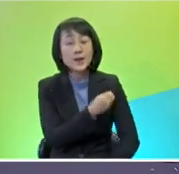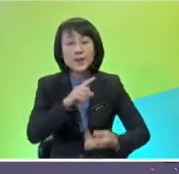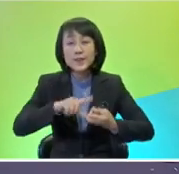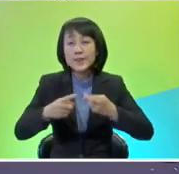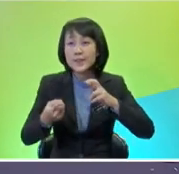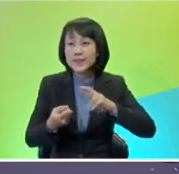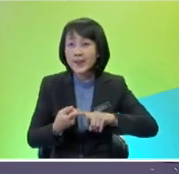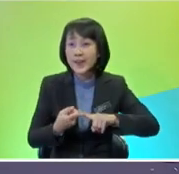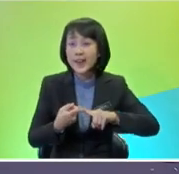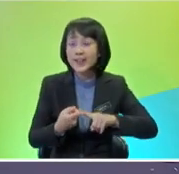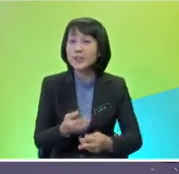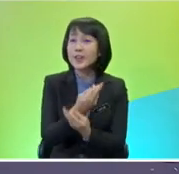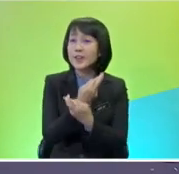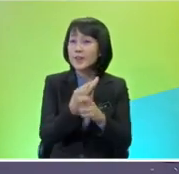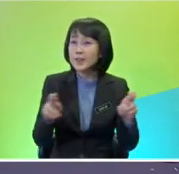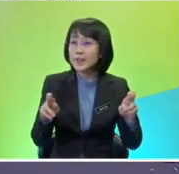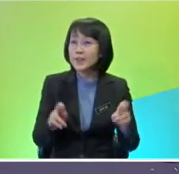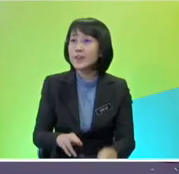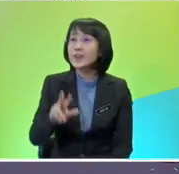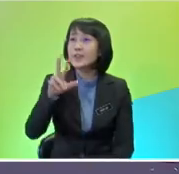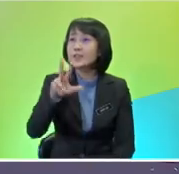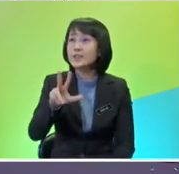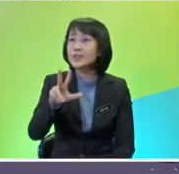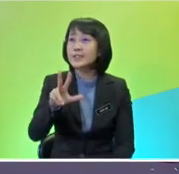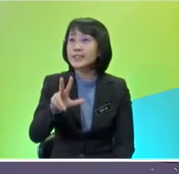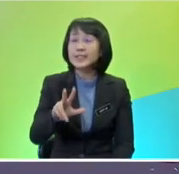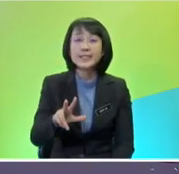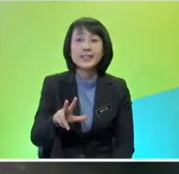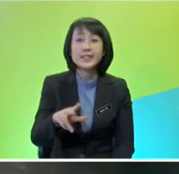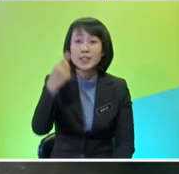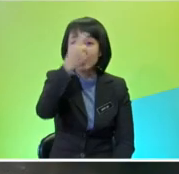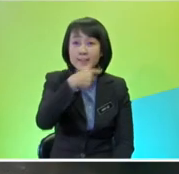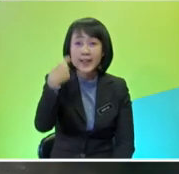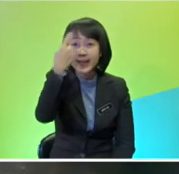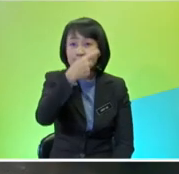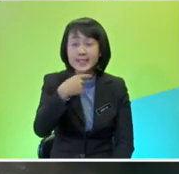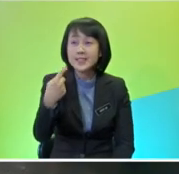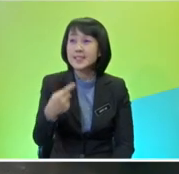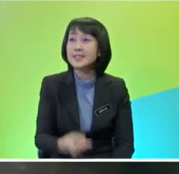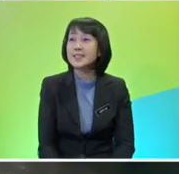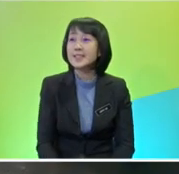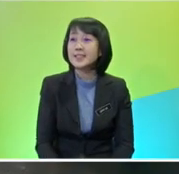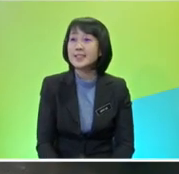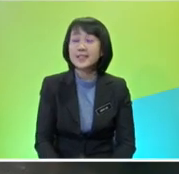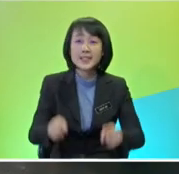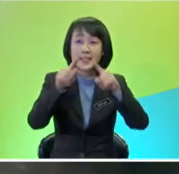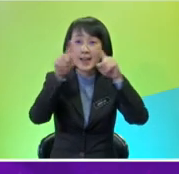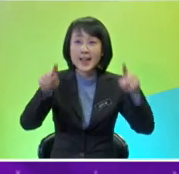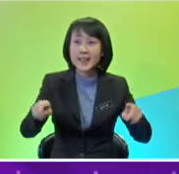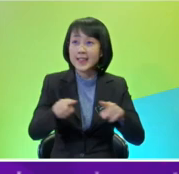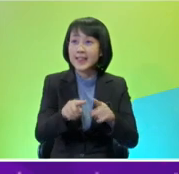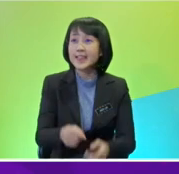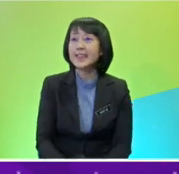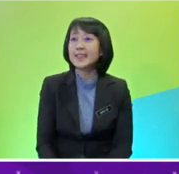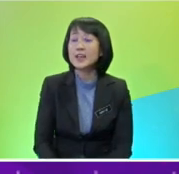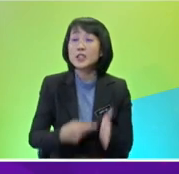get ready with the 3 emojis card. Can you please show us the 3 emojis card, everyone? Where is it? Ah, yeah,